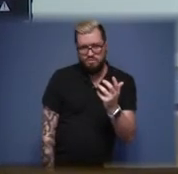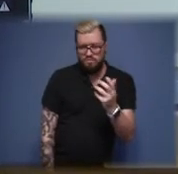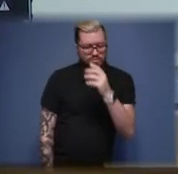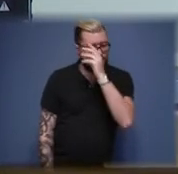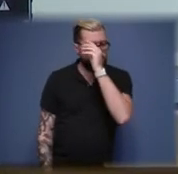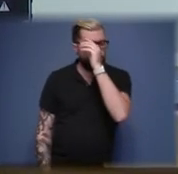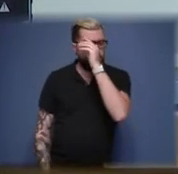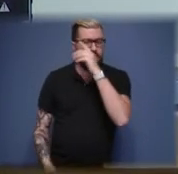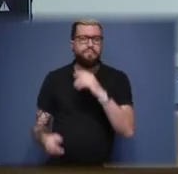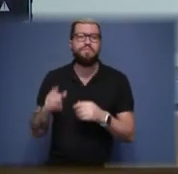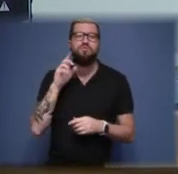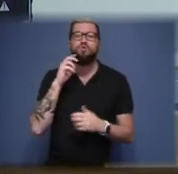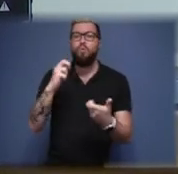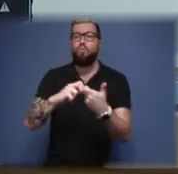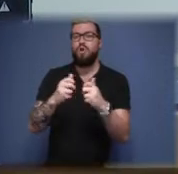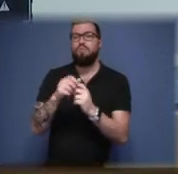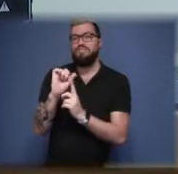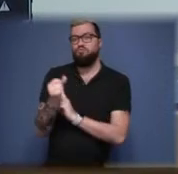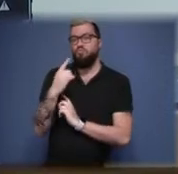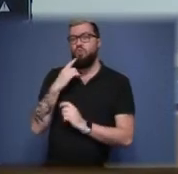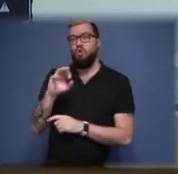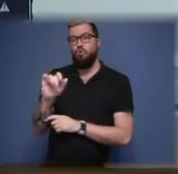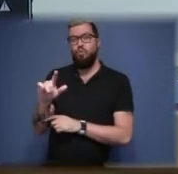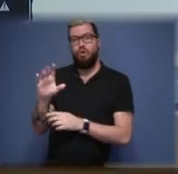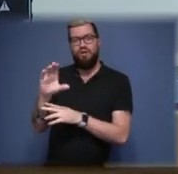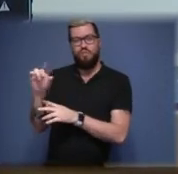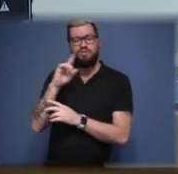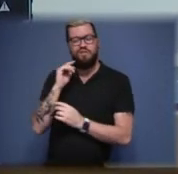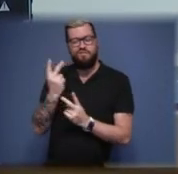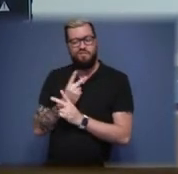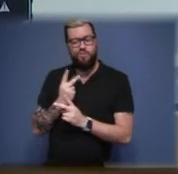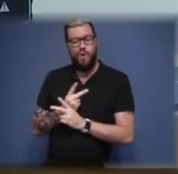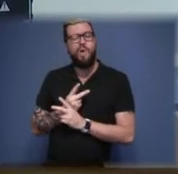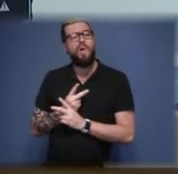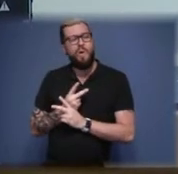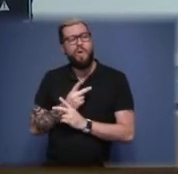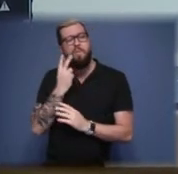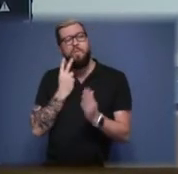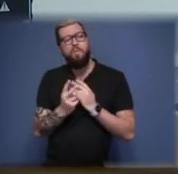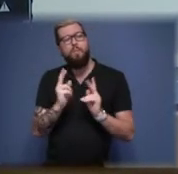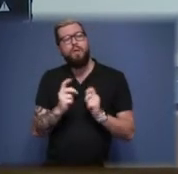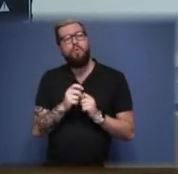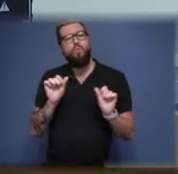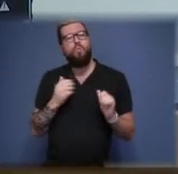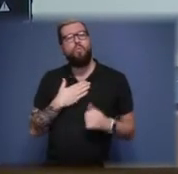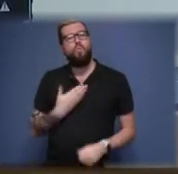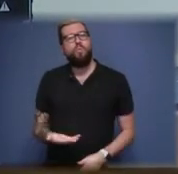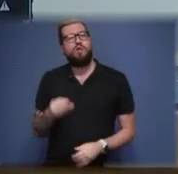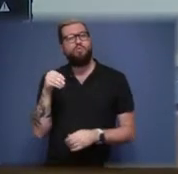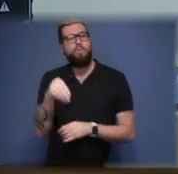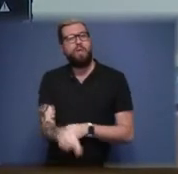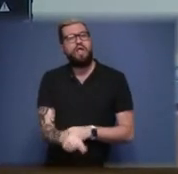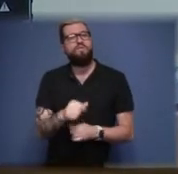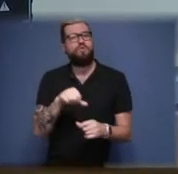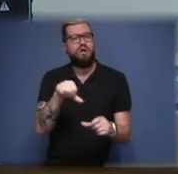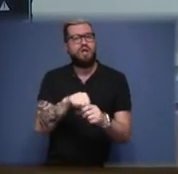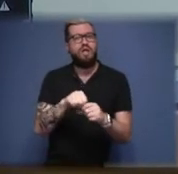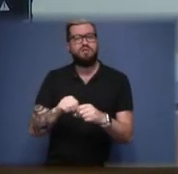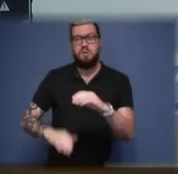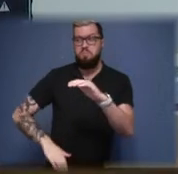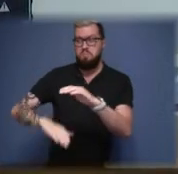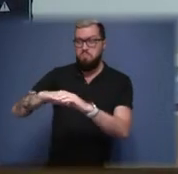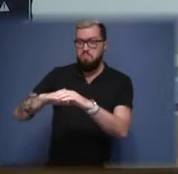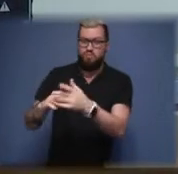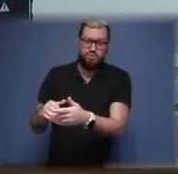the situation really is you have oil companies that have figured out how much people will be willing to pay for a gallon of gas, and they're going to go to the maximum, which